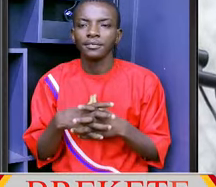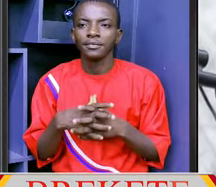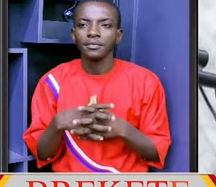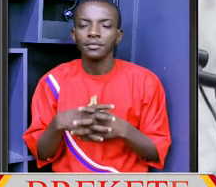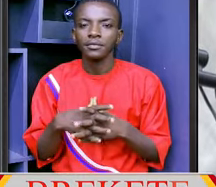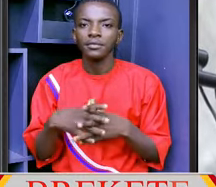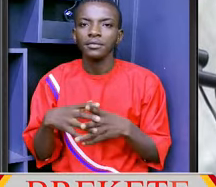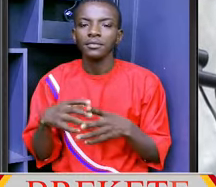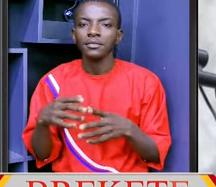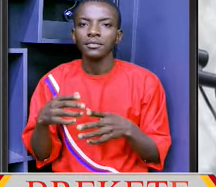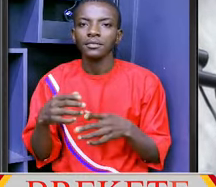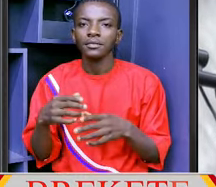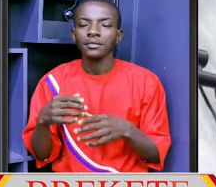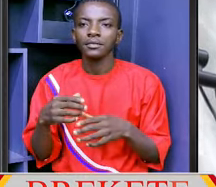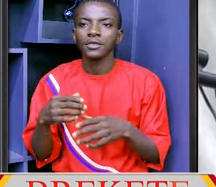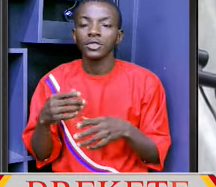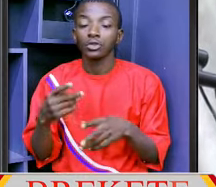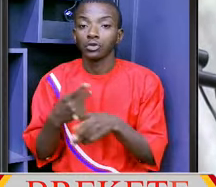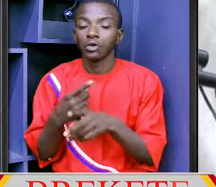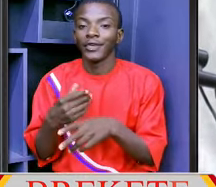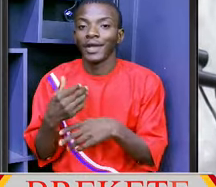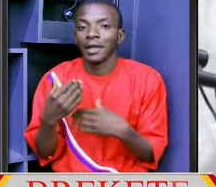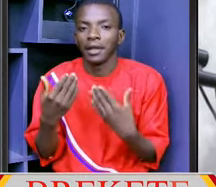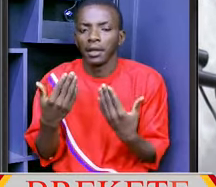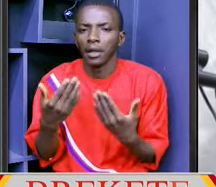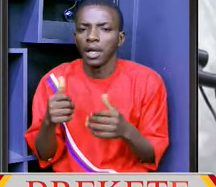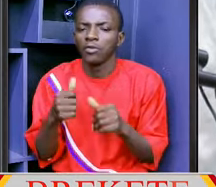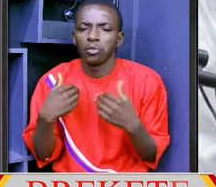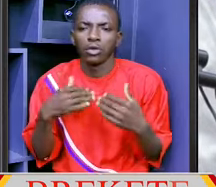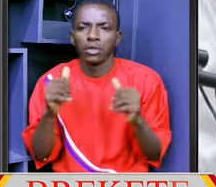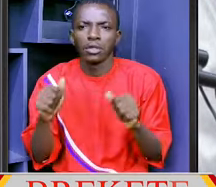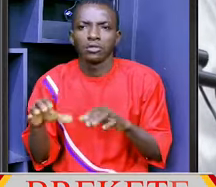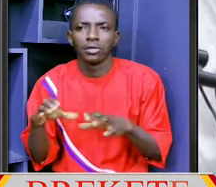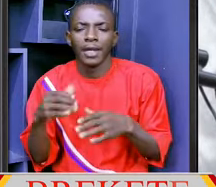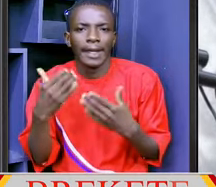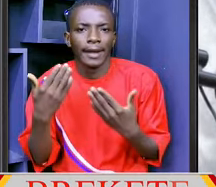Is it concern of a year? Anybody can do a year.